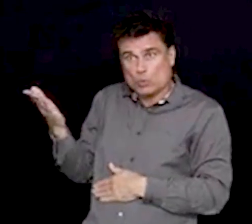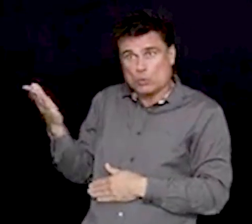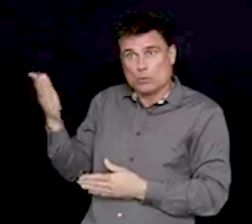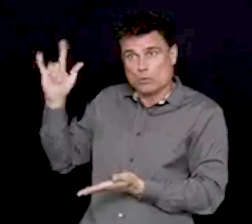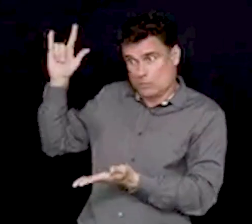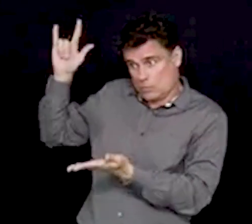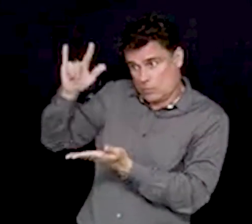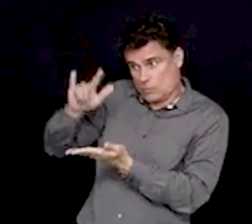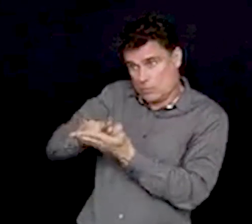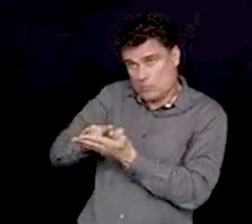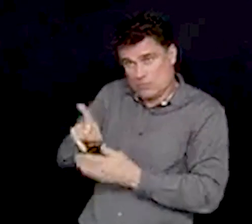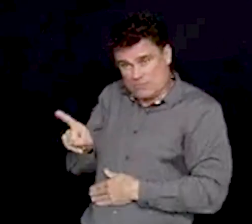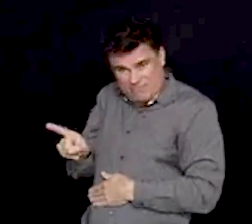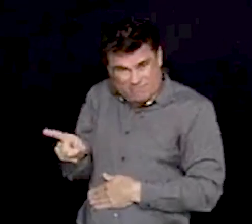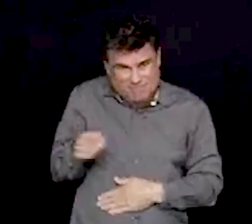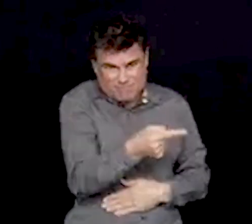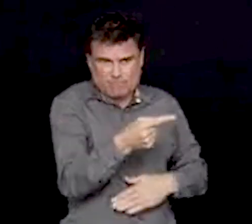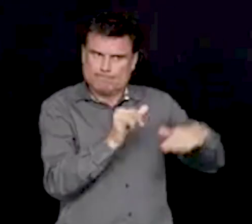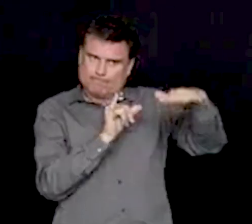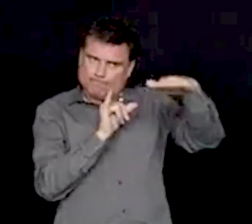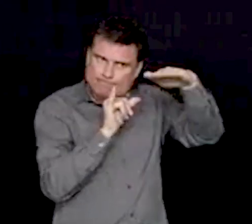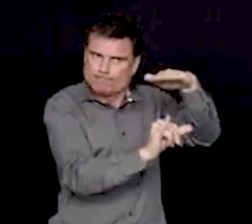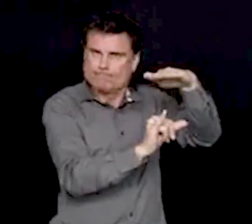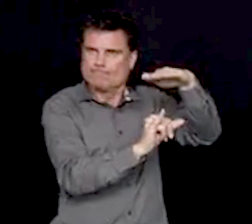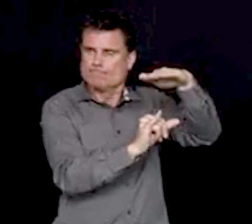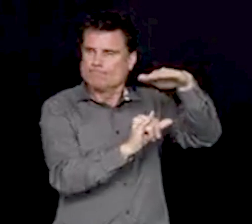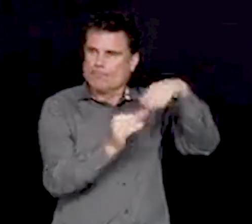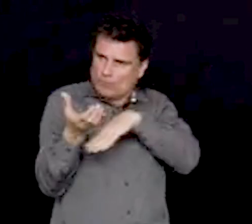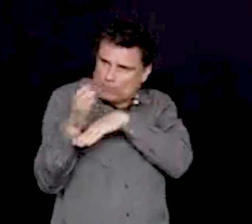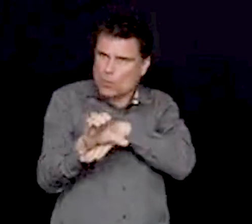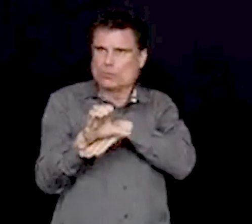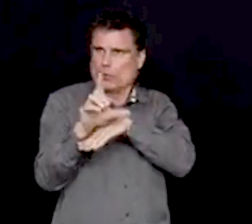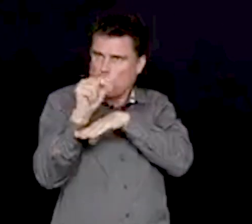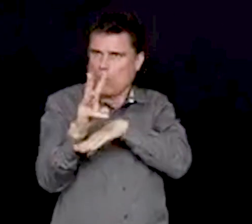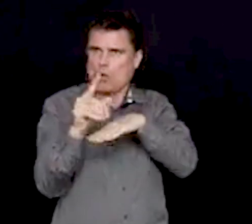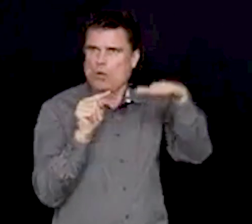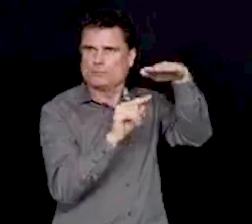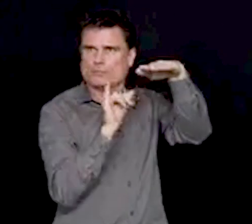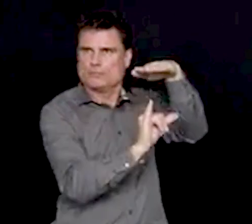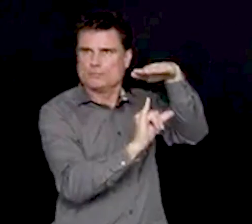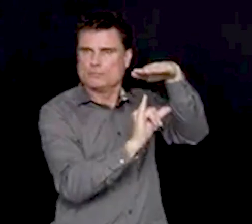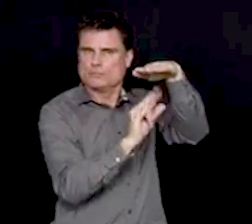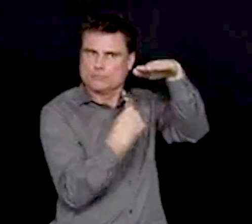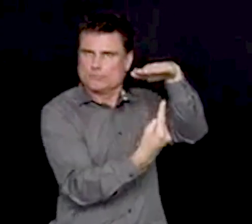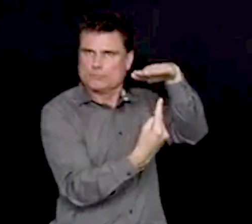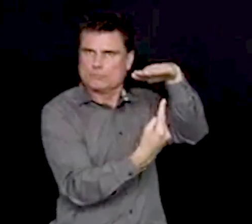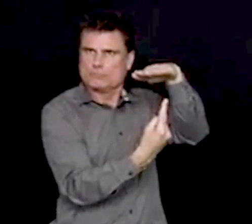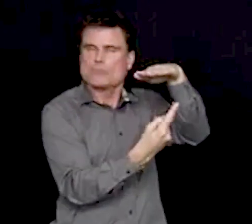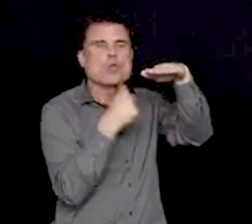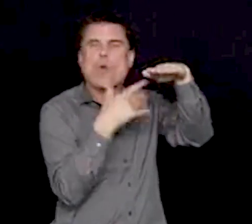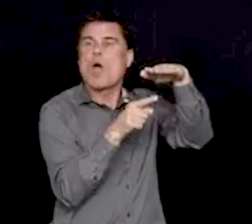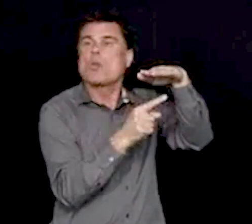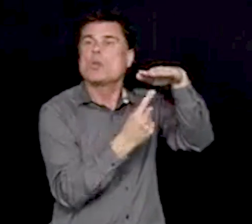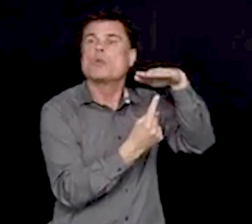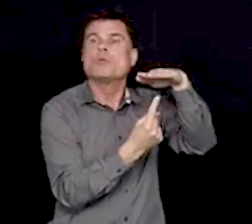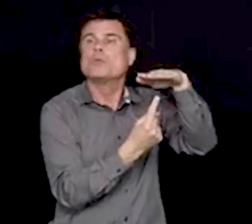nor do we, most people, want to pass it on to anybody else. And these are the things that you need to do now.